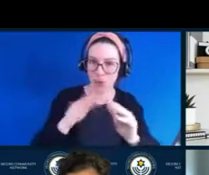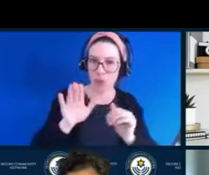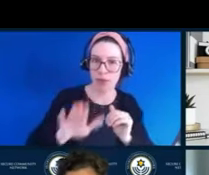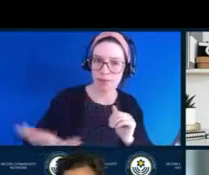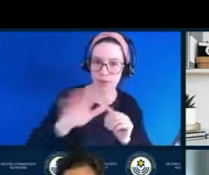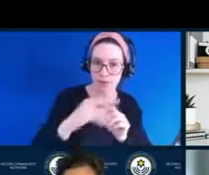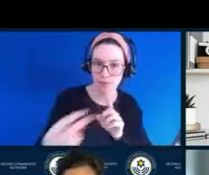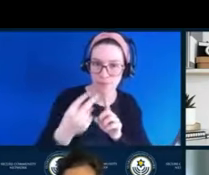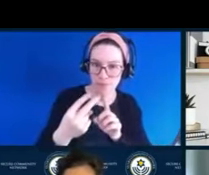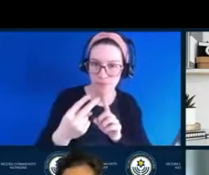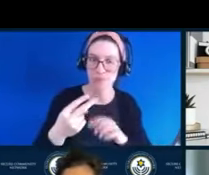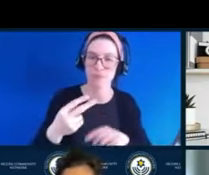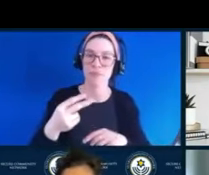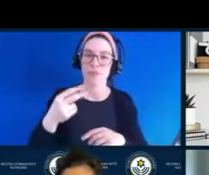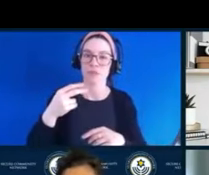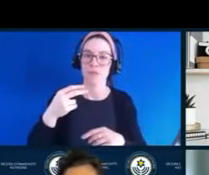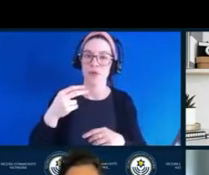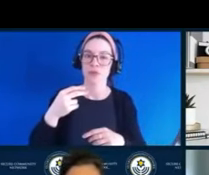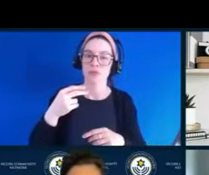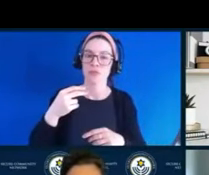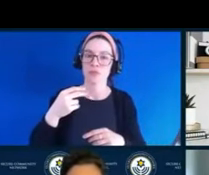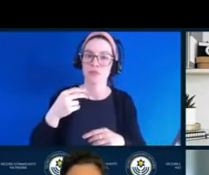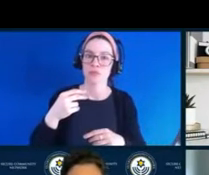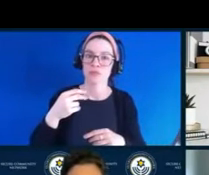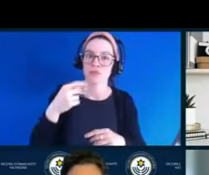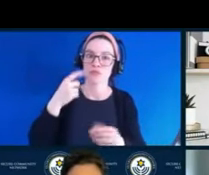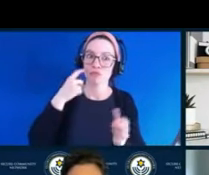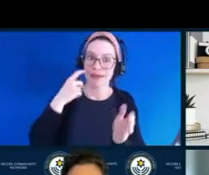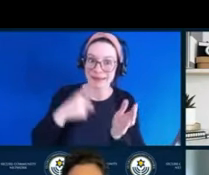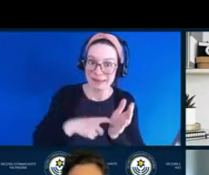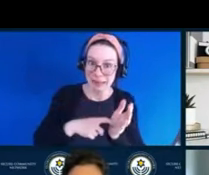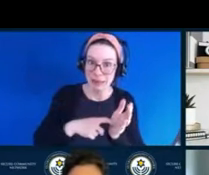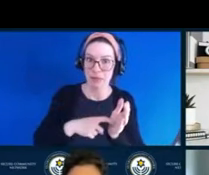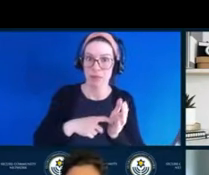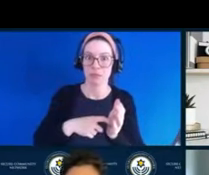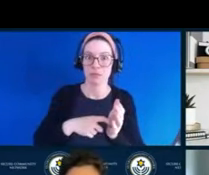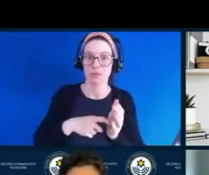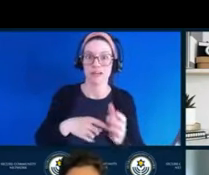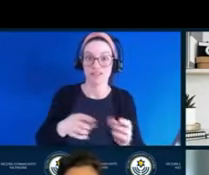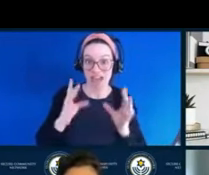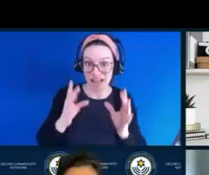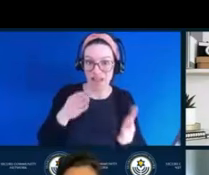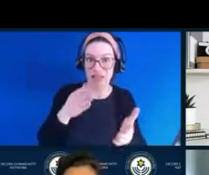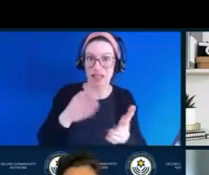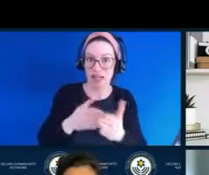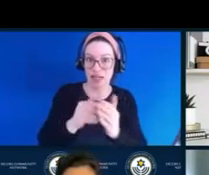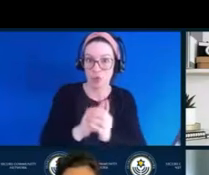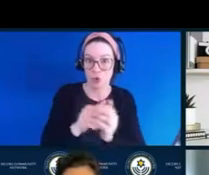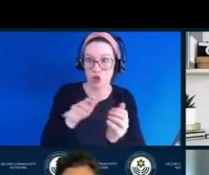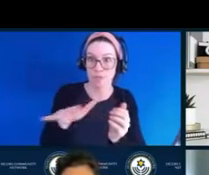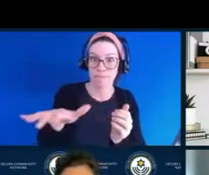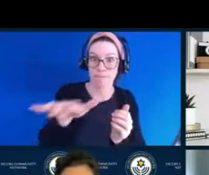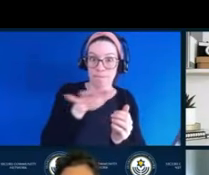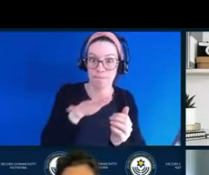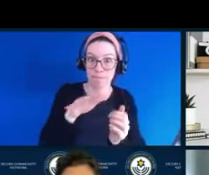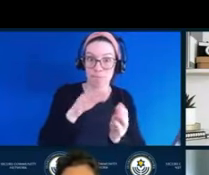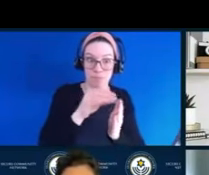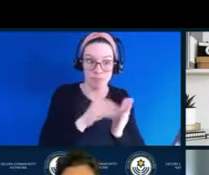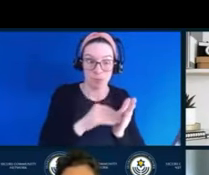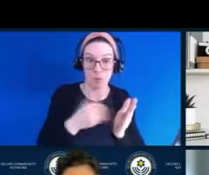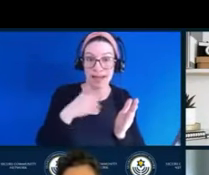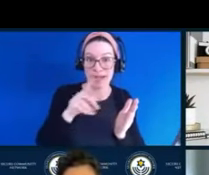the violence against places of worship. How do we internalize that? Come to the community and say, hey, we understand that this is a problem. We want to